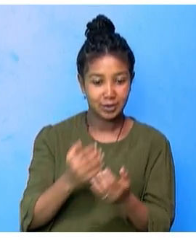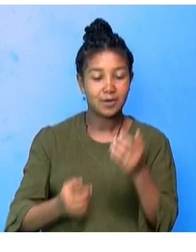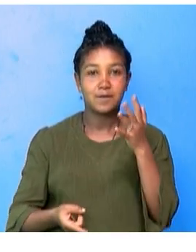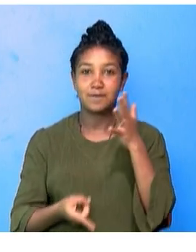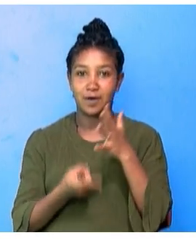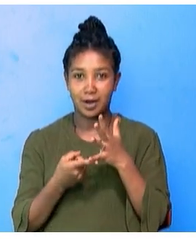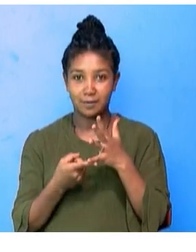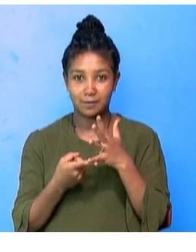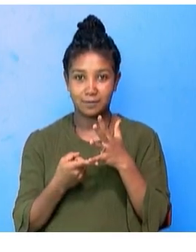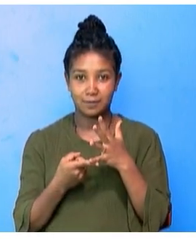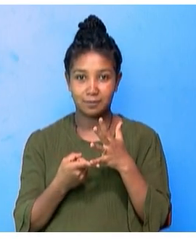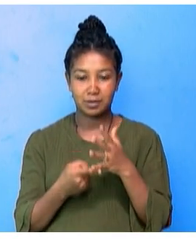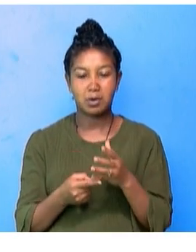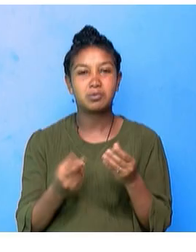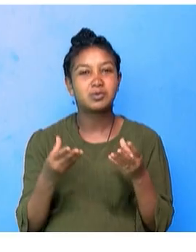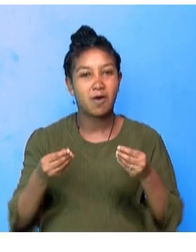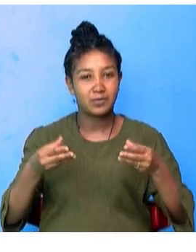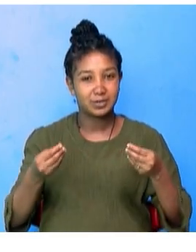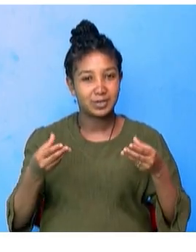5, soft.